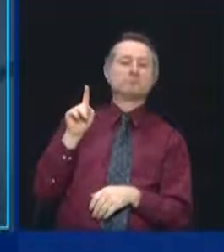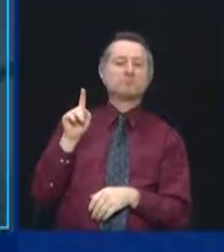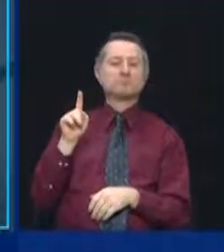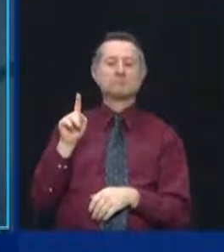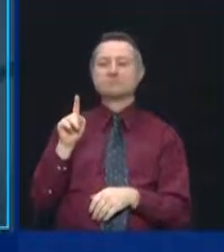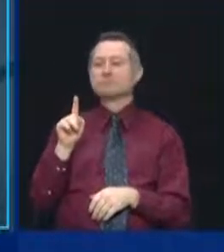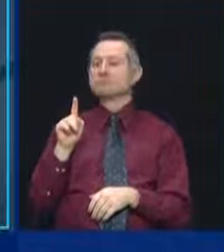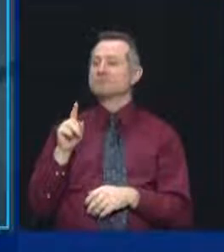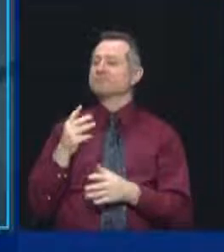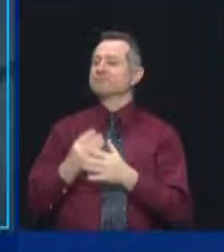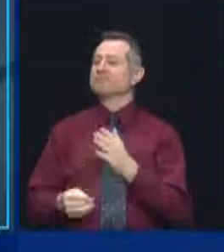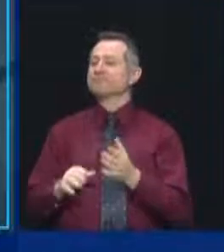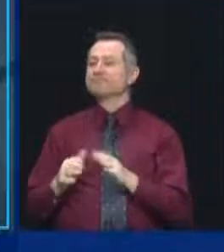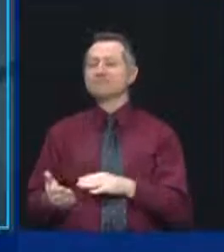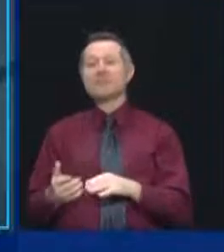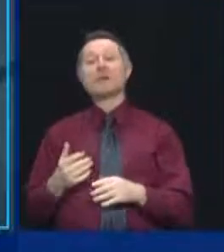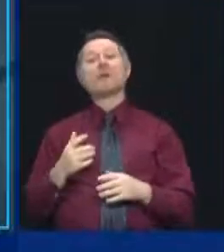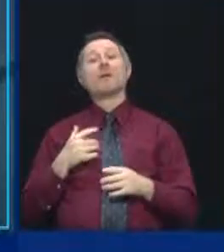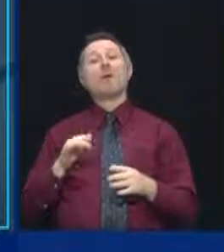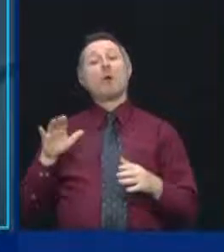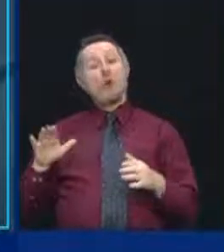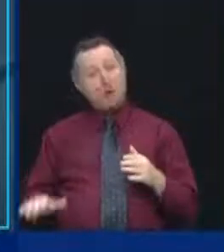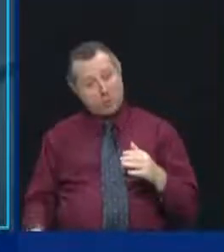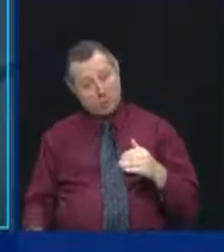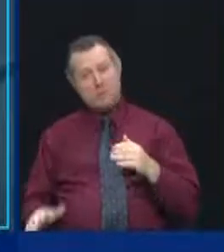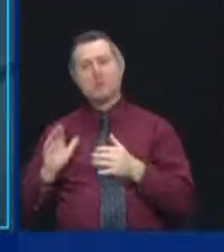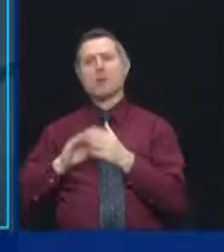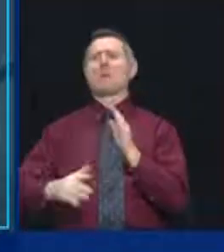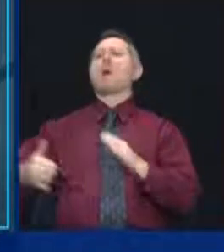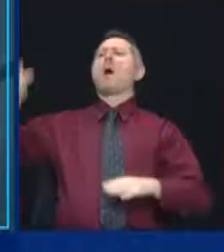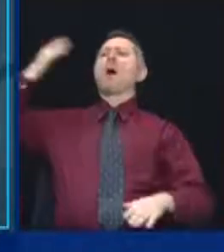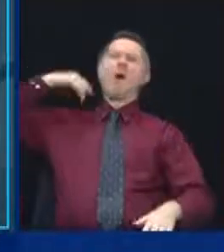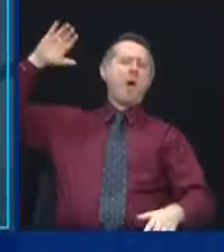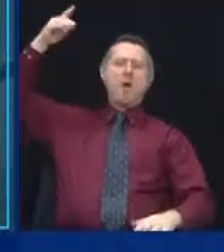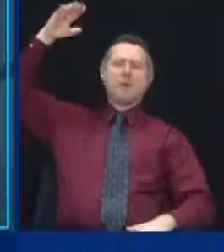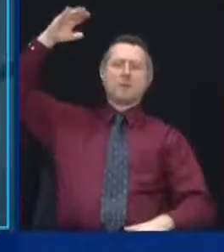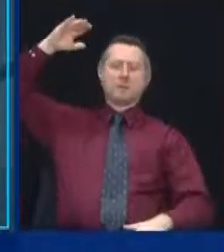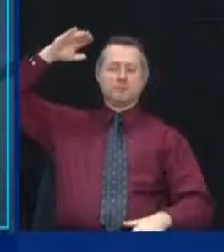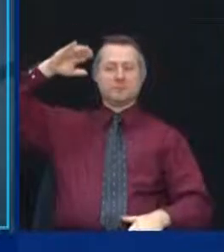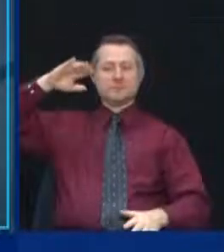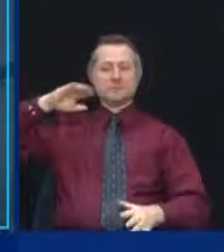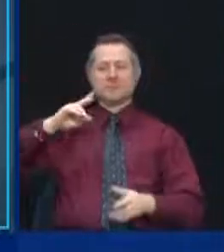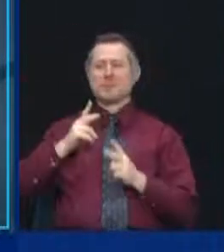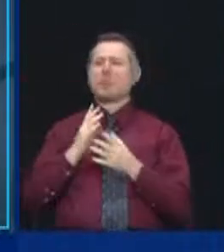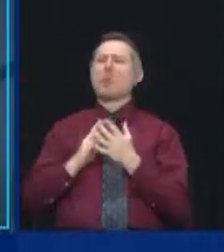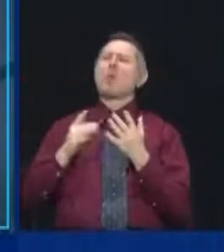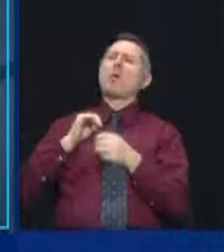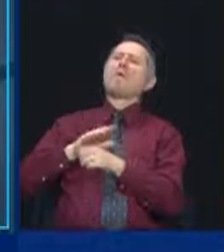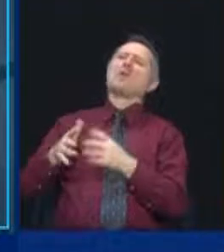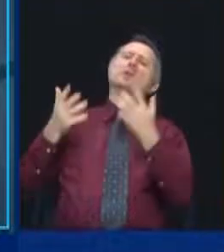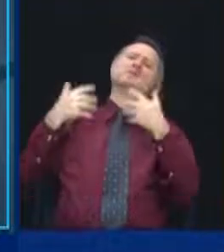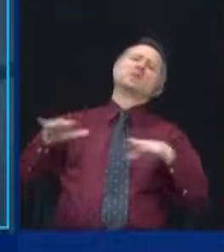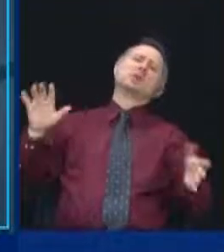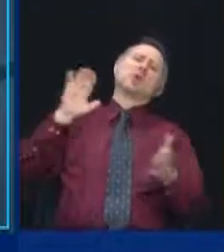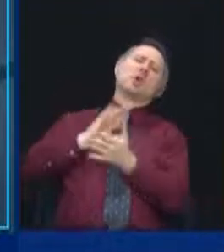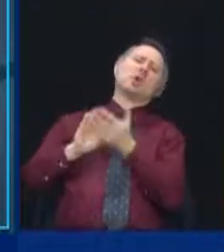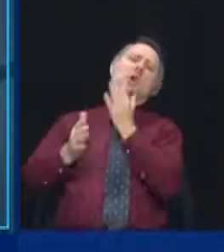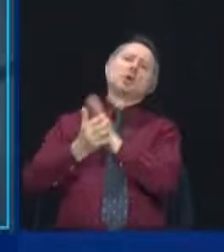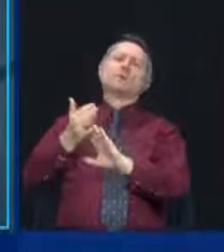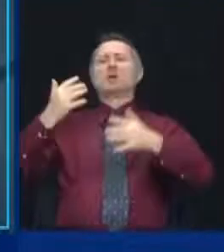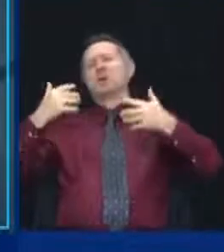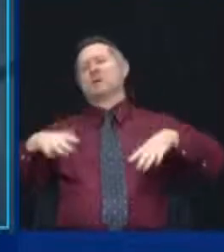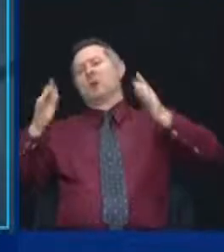lower than it has been. But for people who say, well, this is over, this